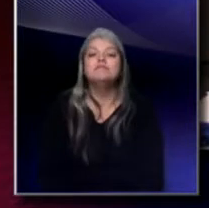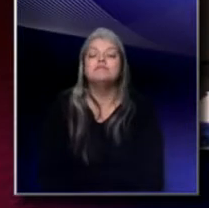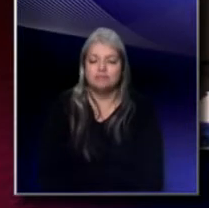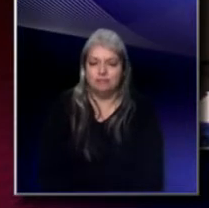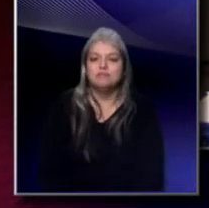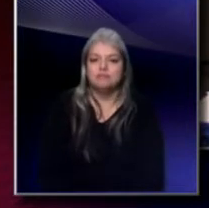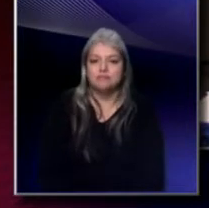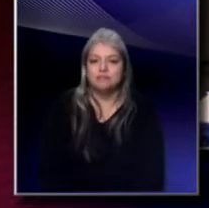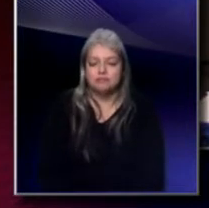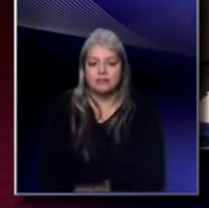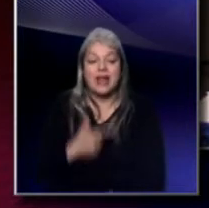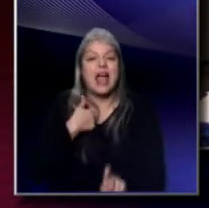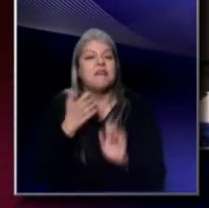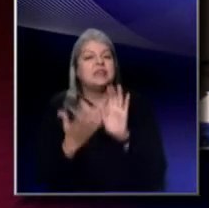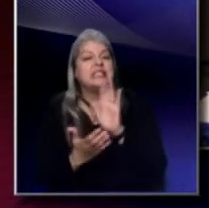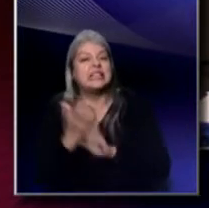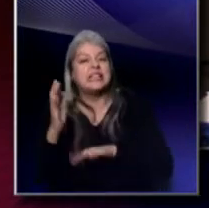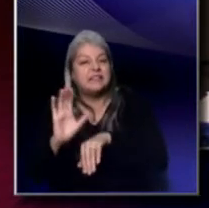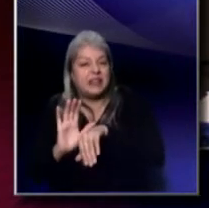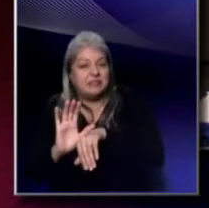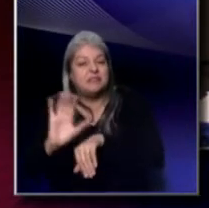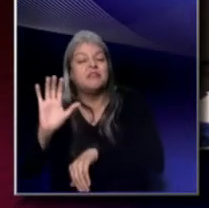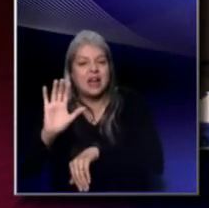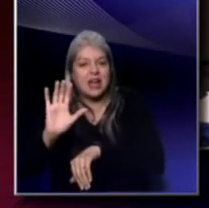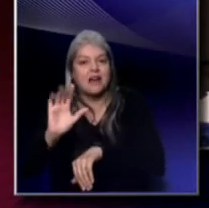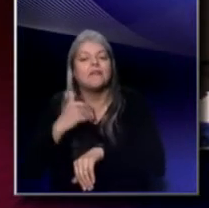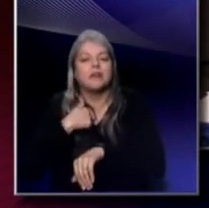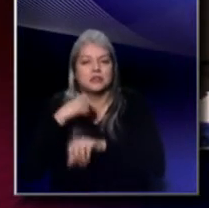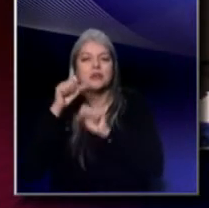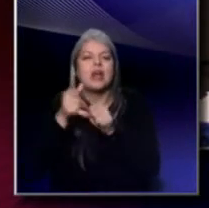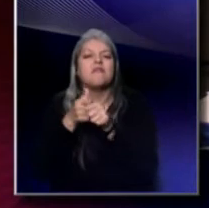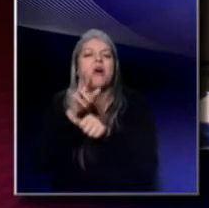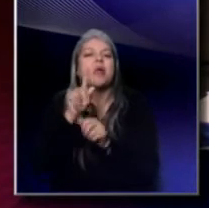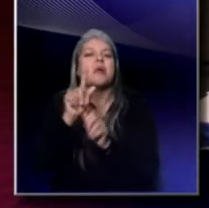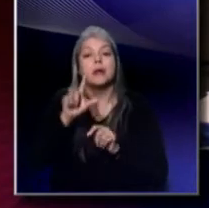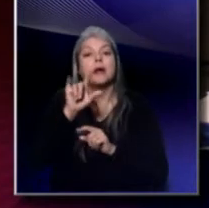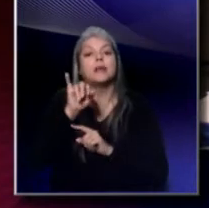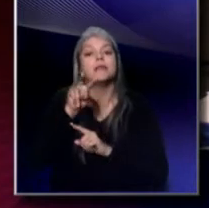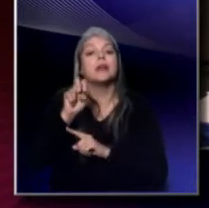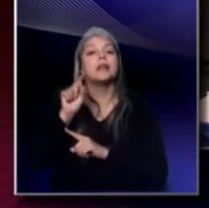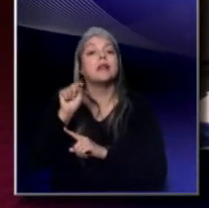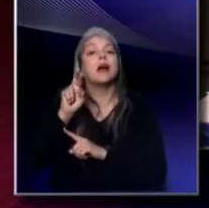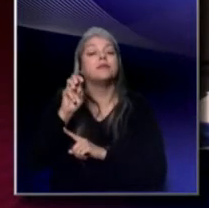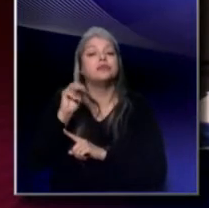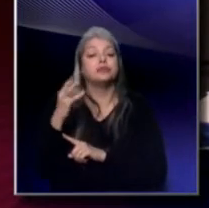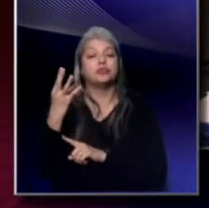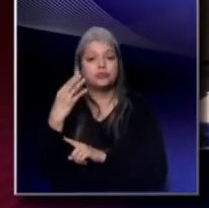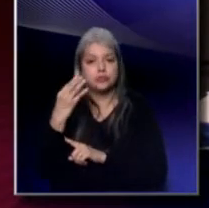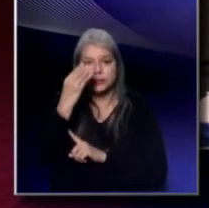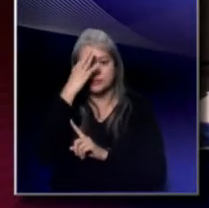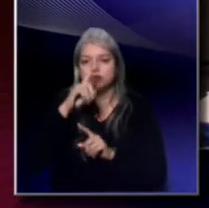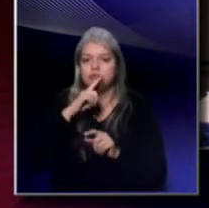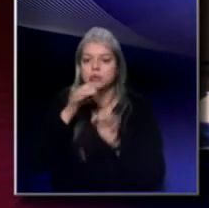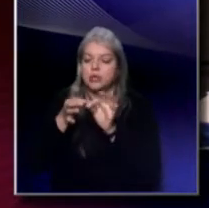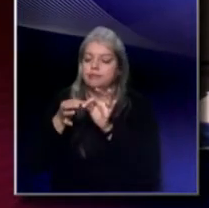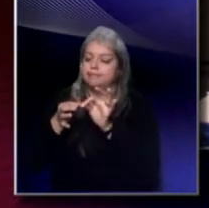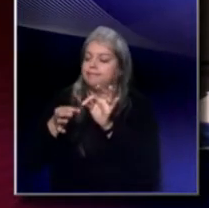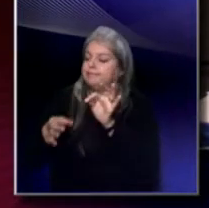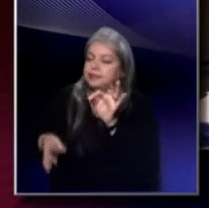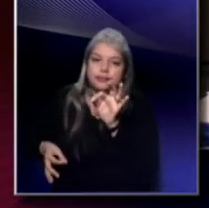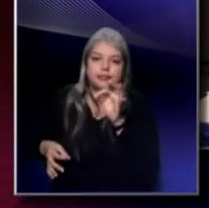Okay. I have to leave at 5, so I can always follow up later. Thank you. Is way behind. I